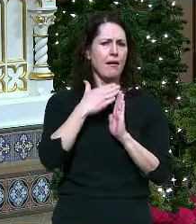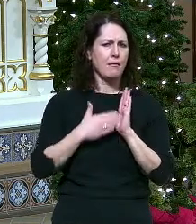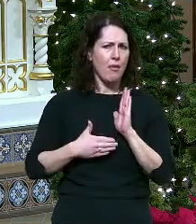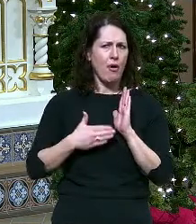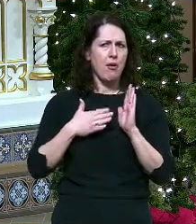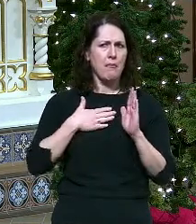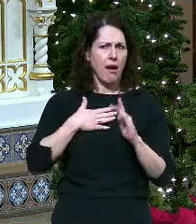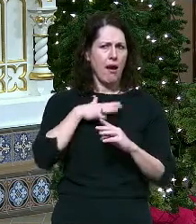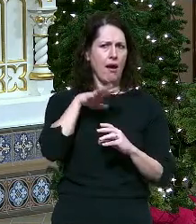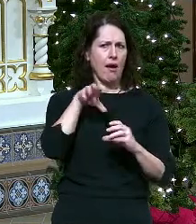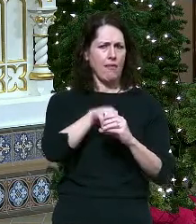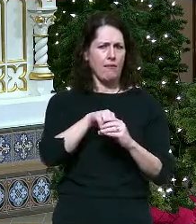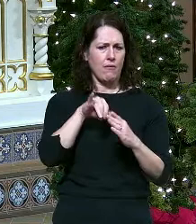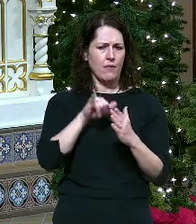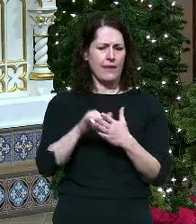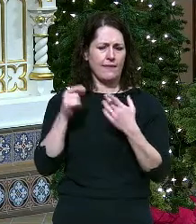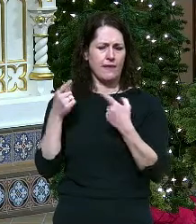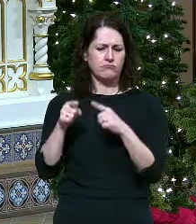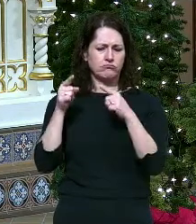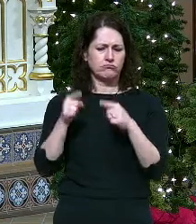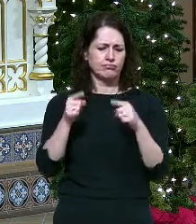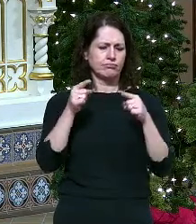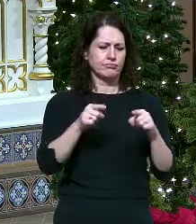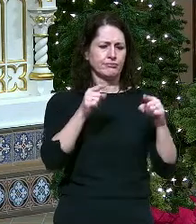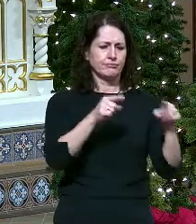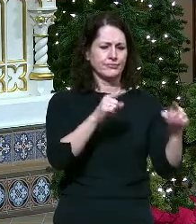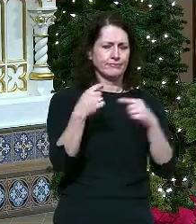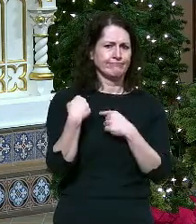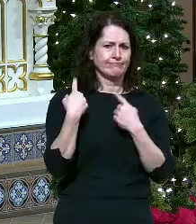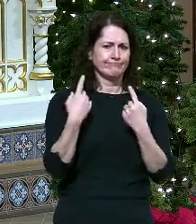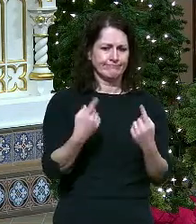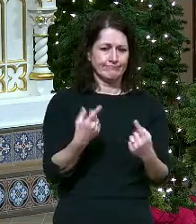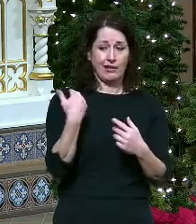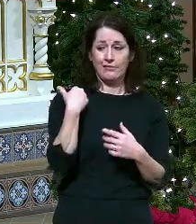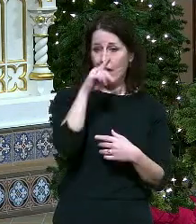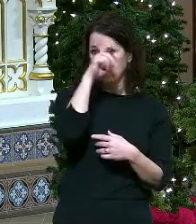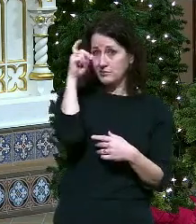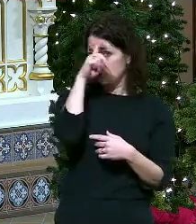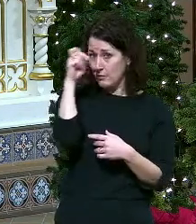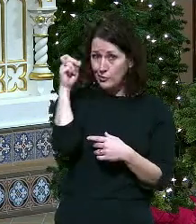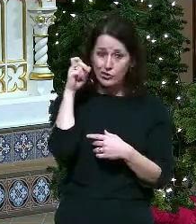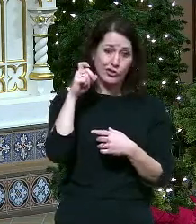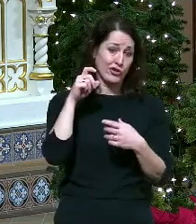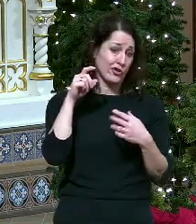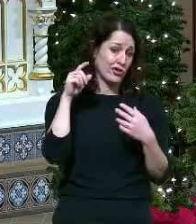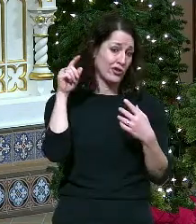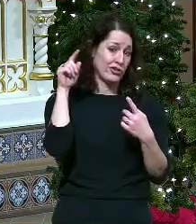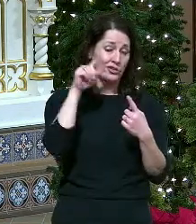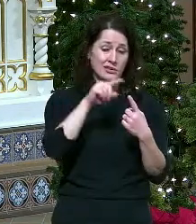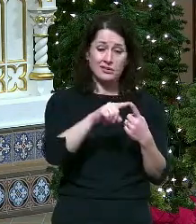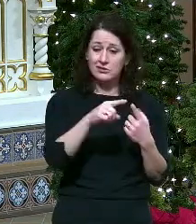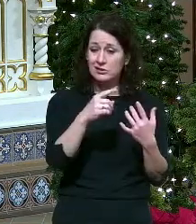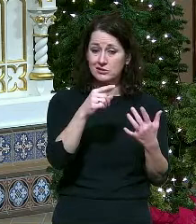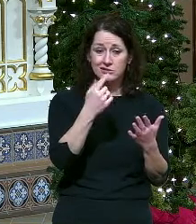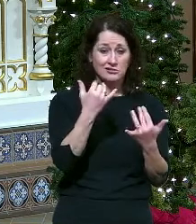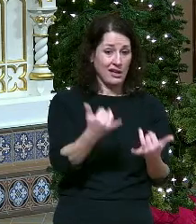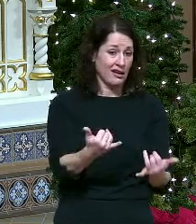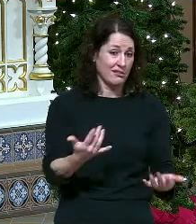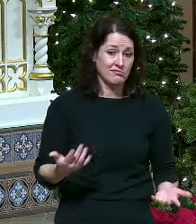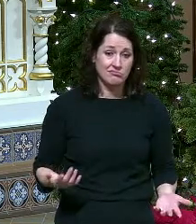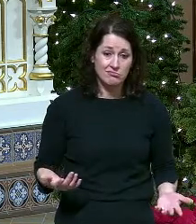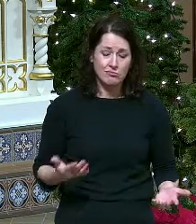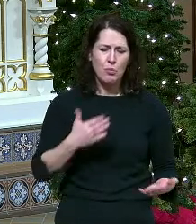in the events that have unfolded last summer, this last week?